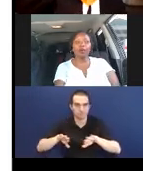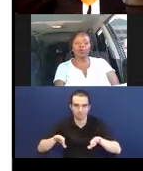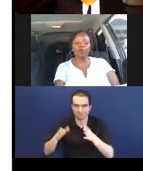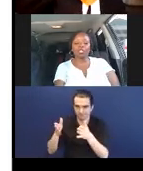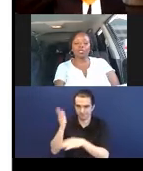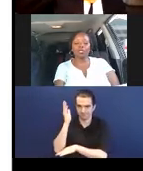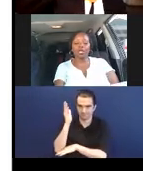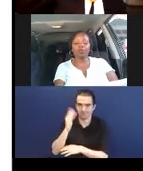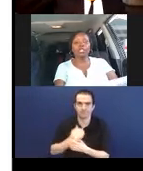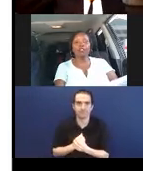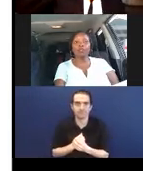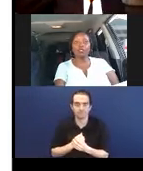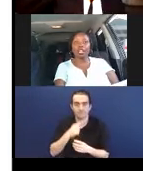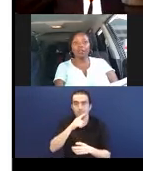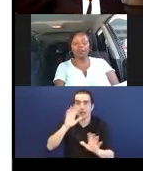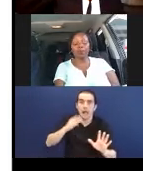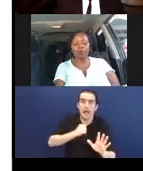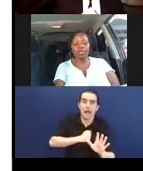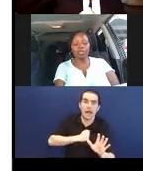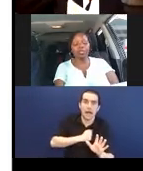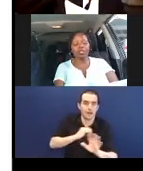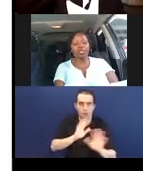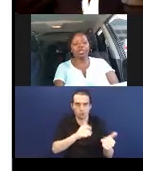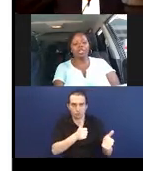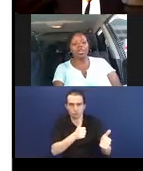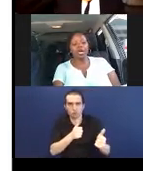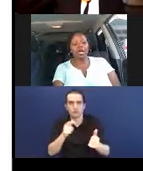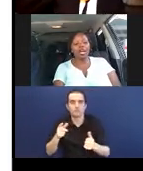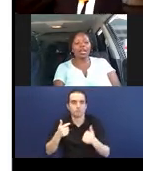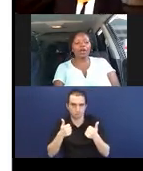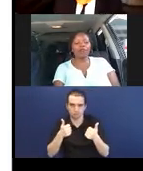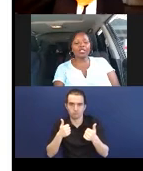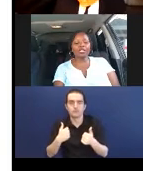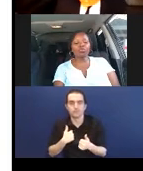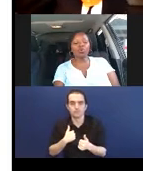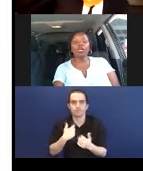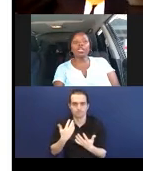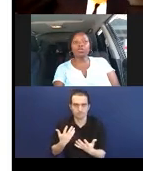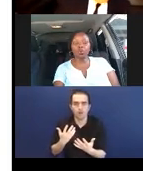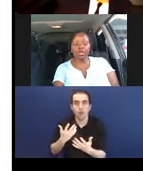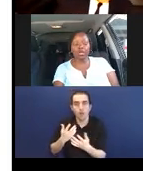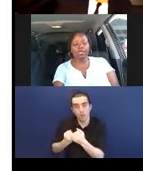reasonable accommodation, especially for self-employed. Lack of access to